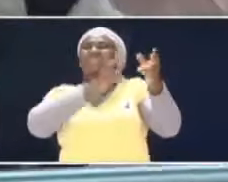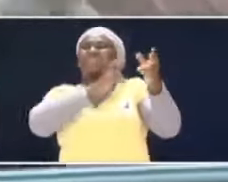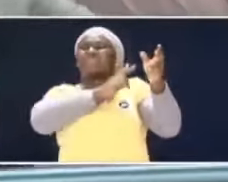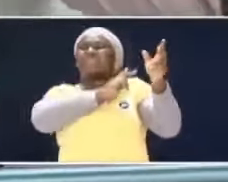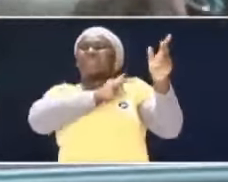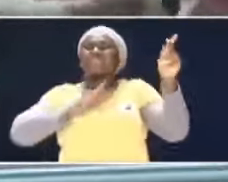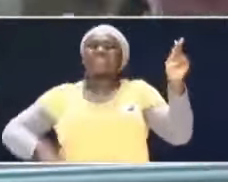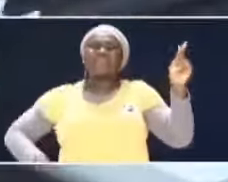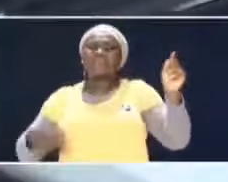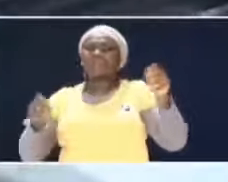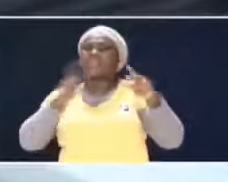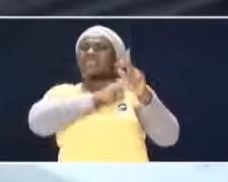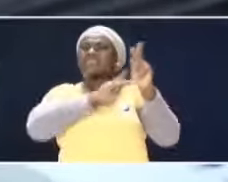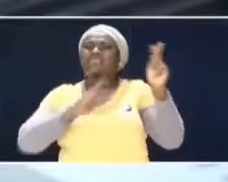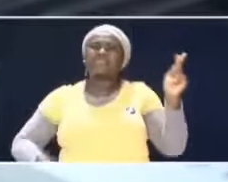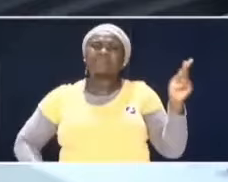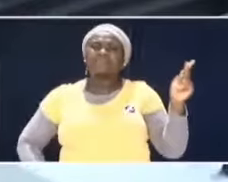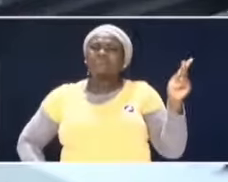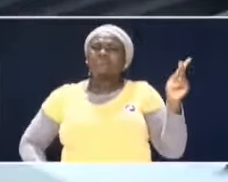King of Kings,